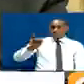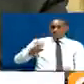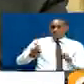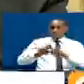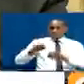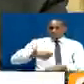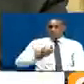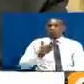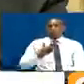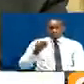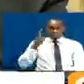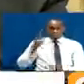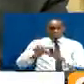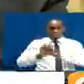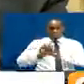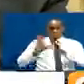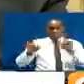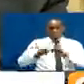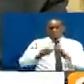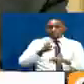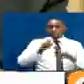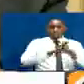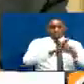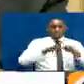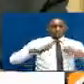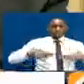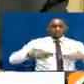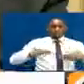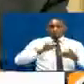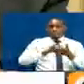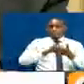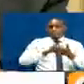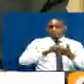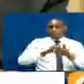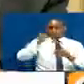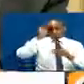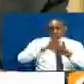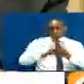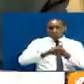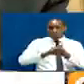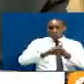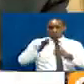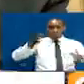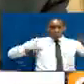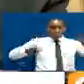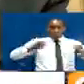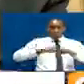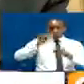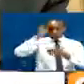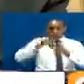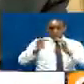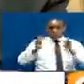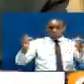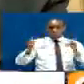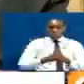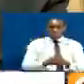I. And so do many other Kenyans who believe in justice and believe in